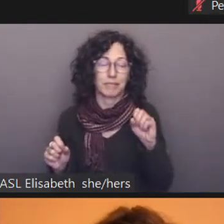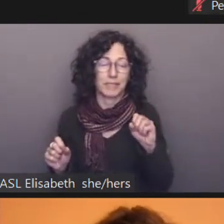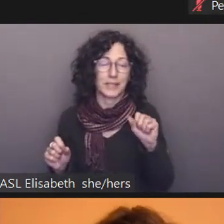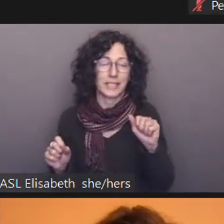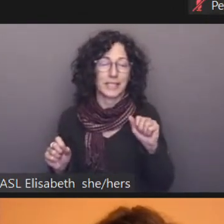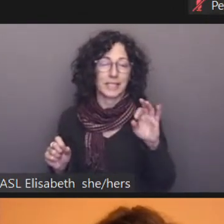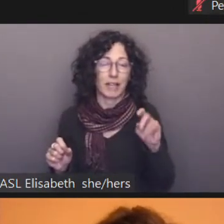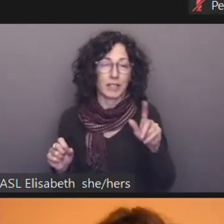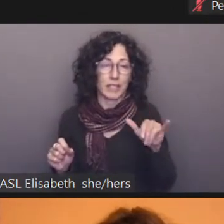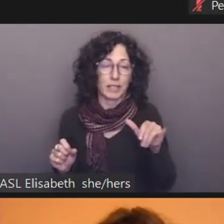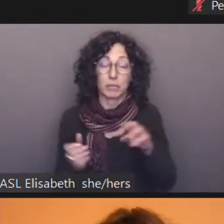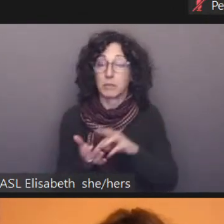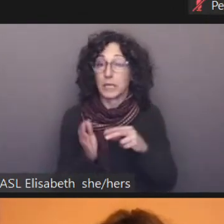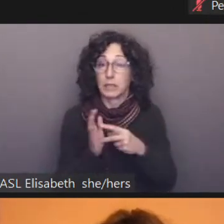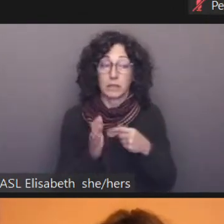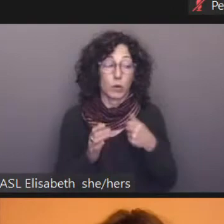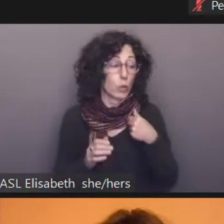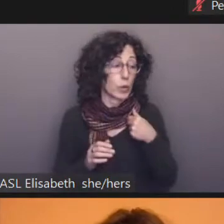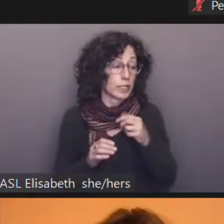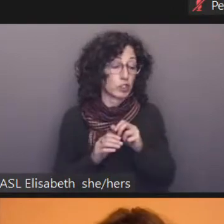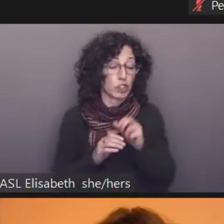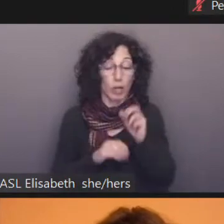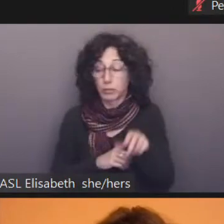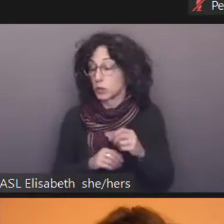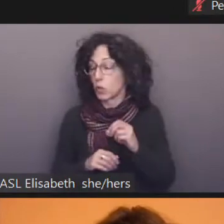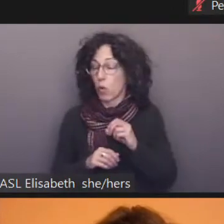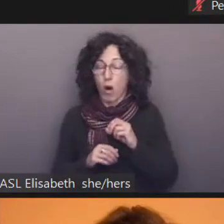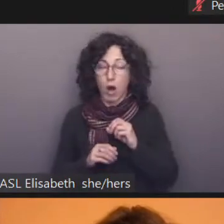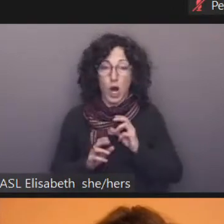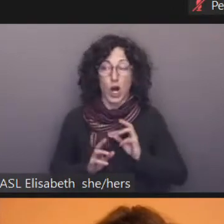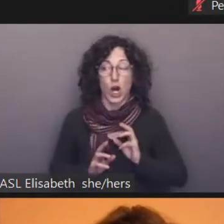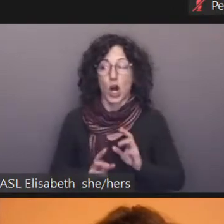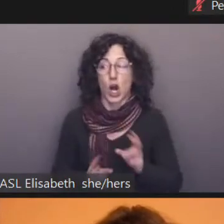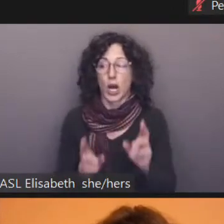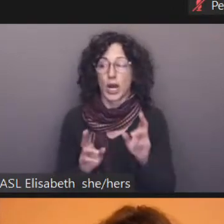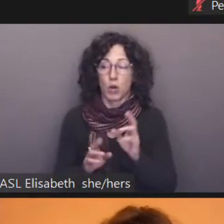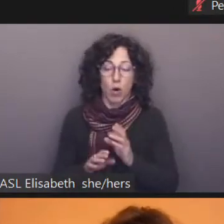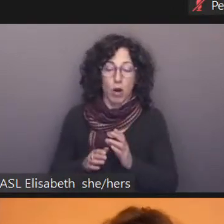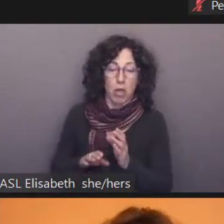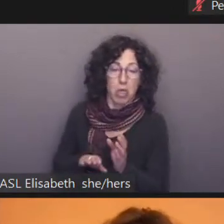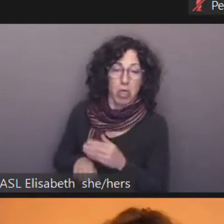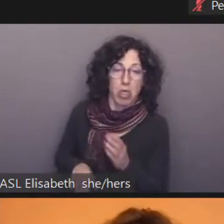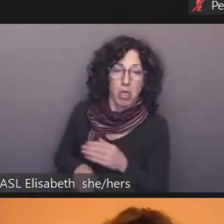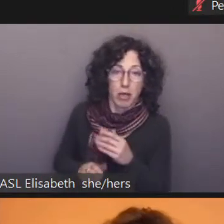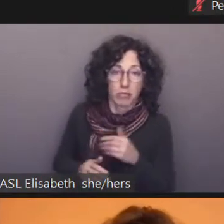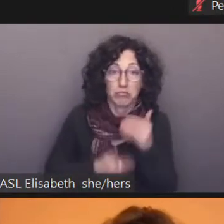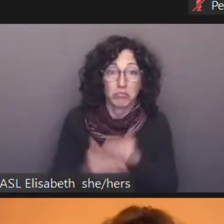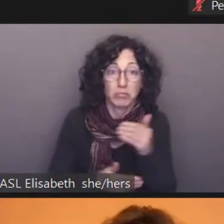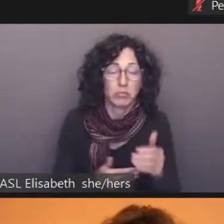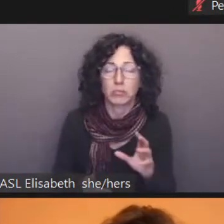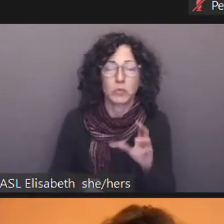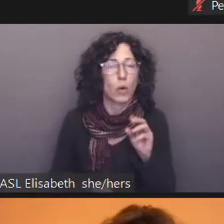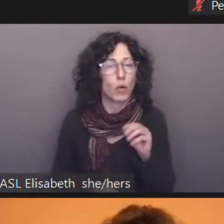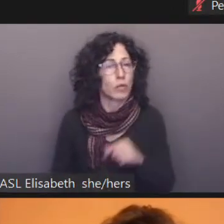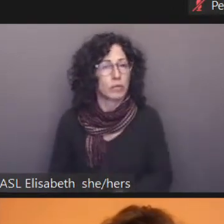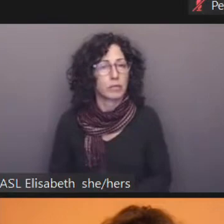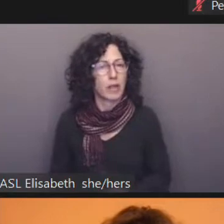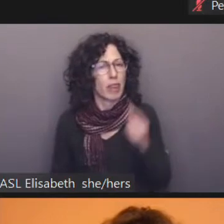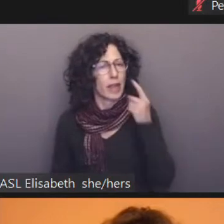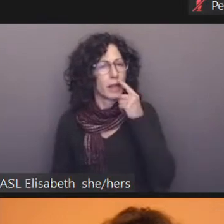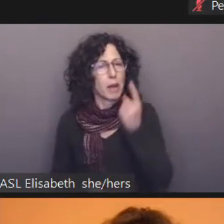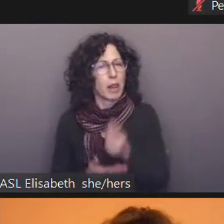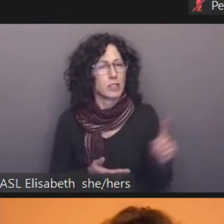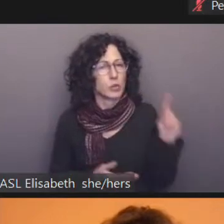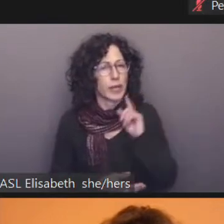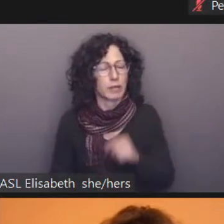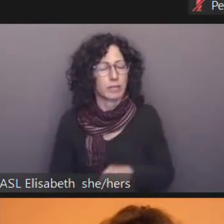corners cut or we didn't look at things. If you think about this last week, we all knew, we saw it